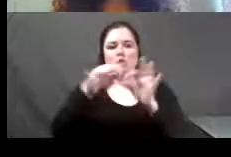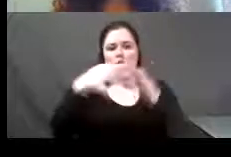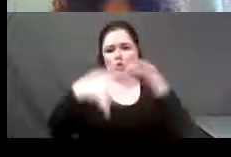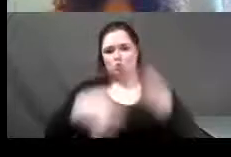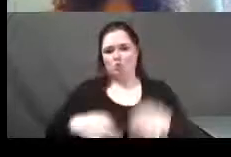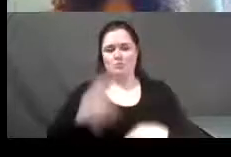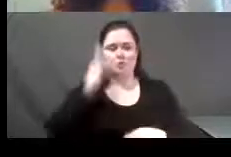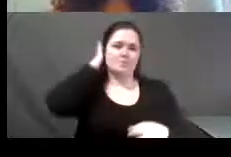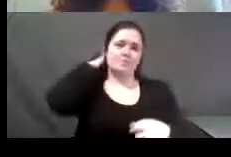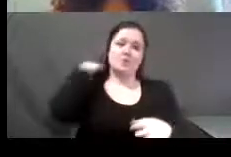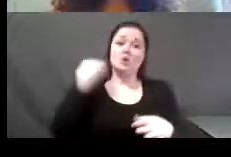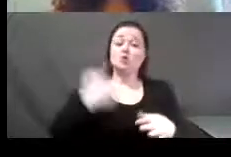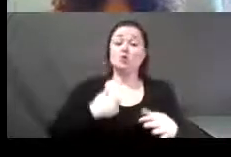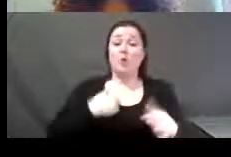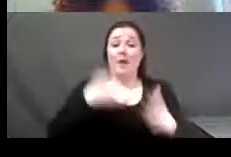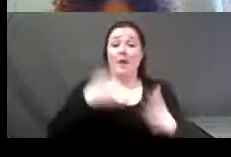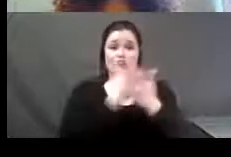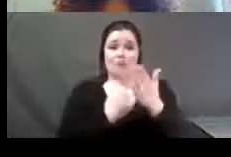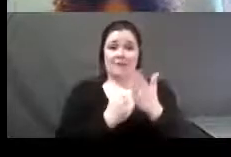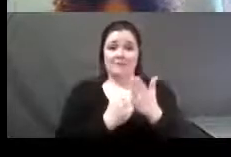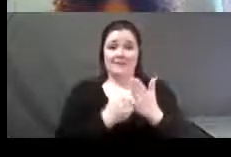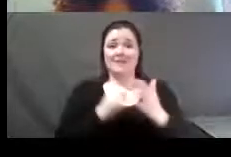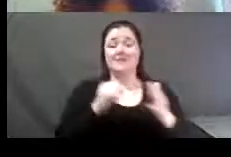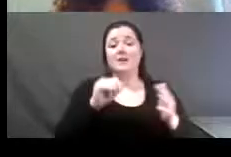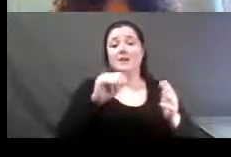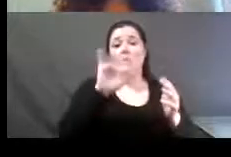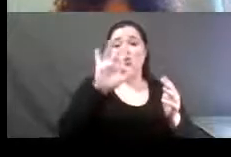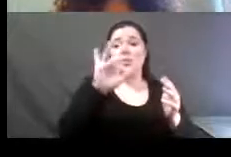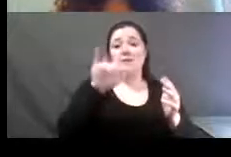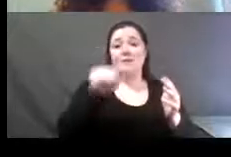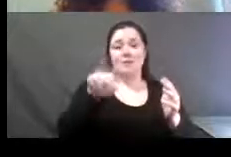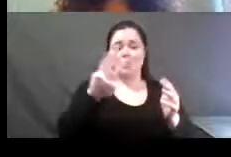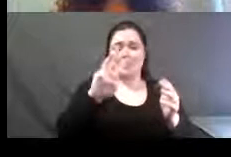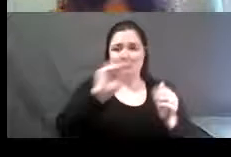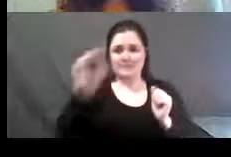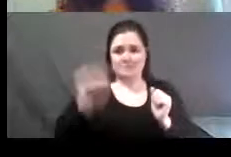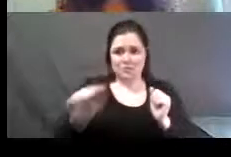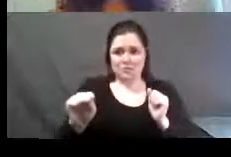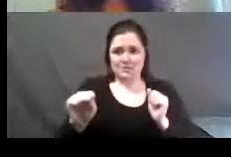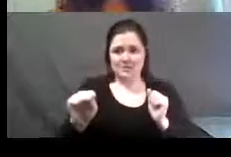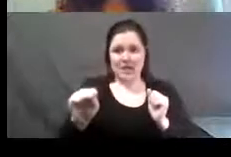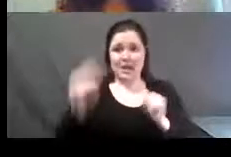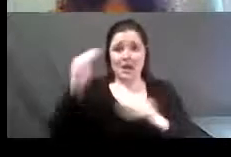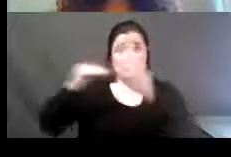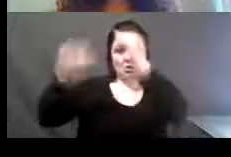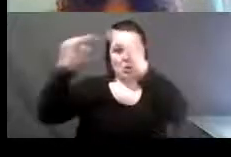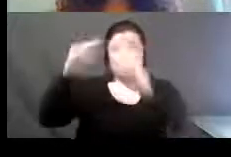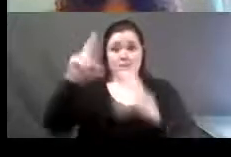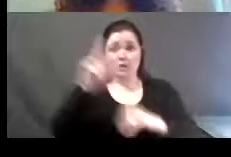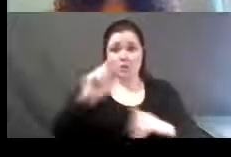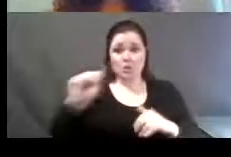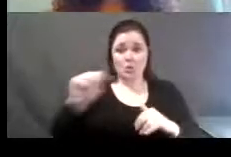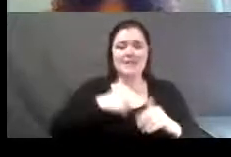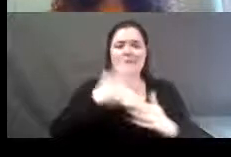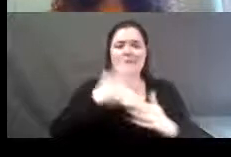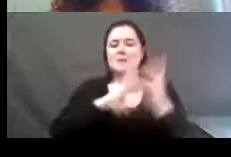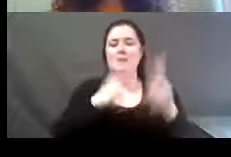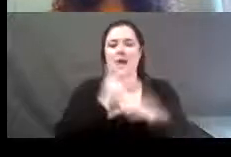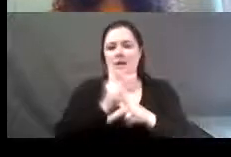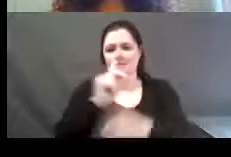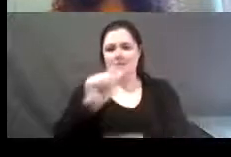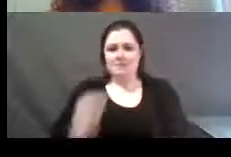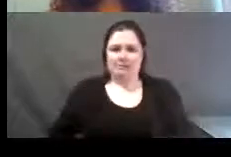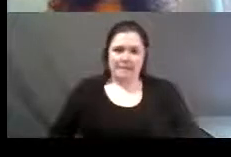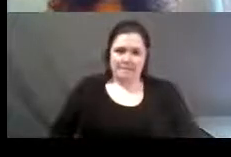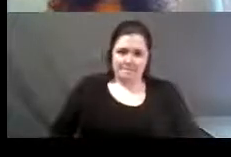I have a graphic here that says 25.6% of adults in the United States have some type of disability.